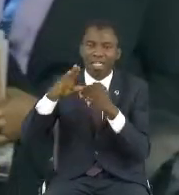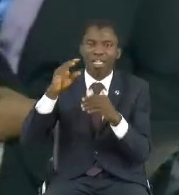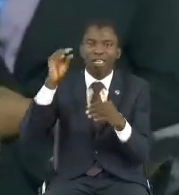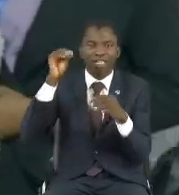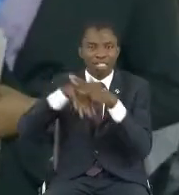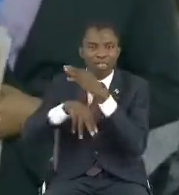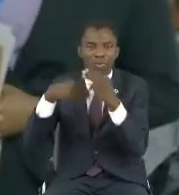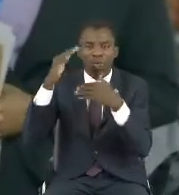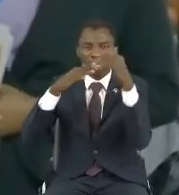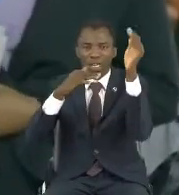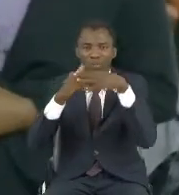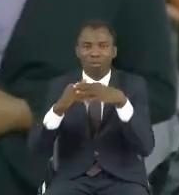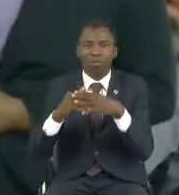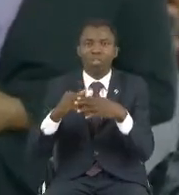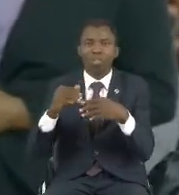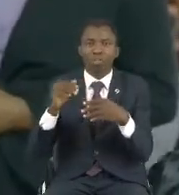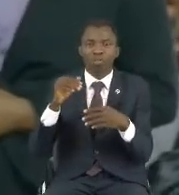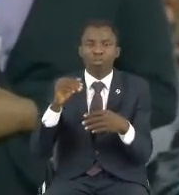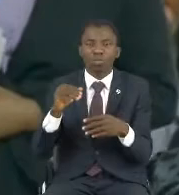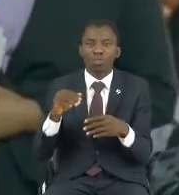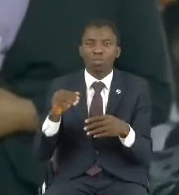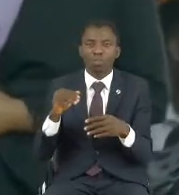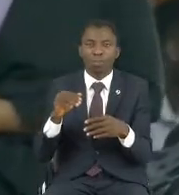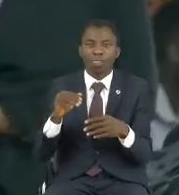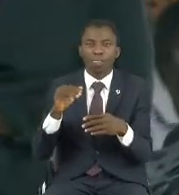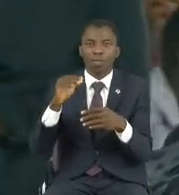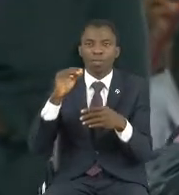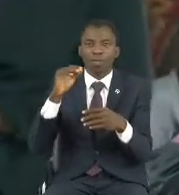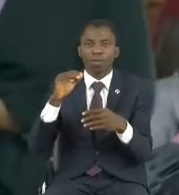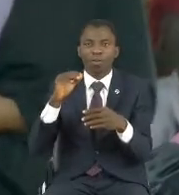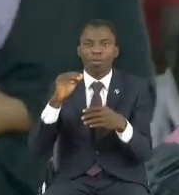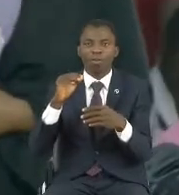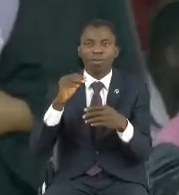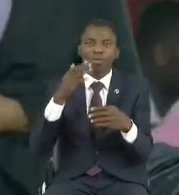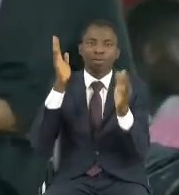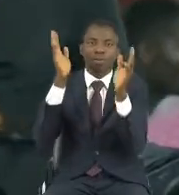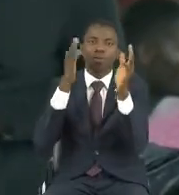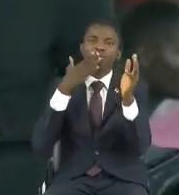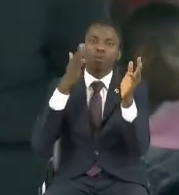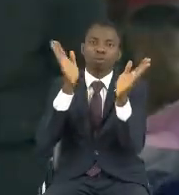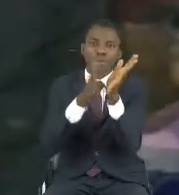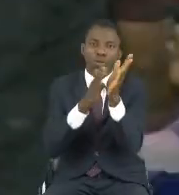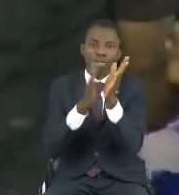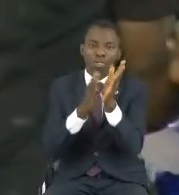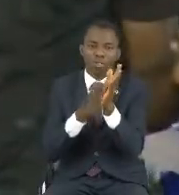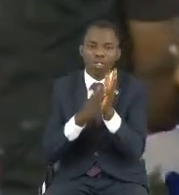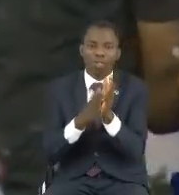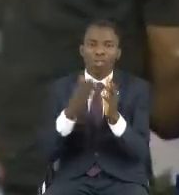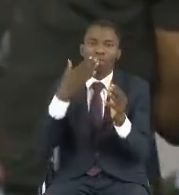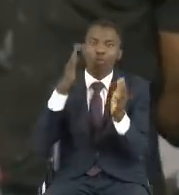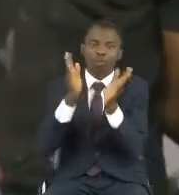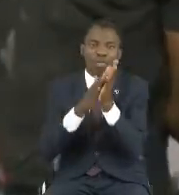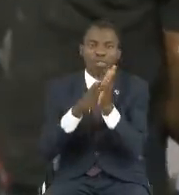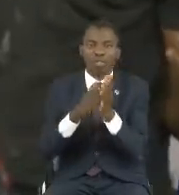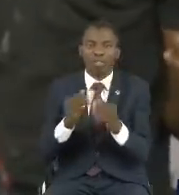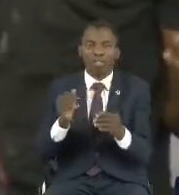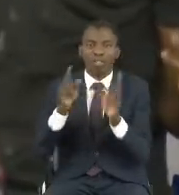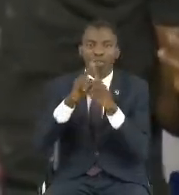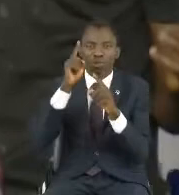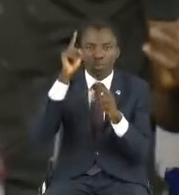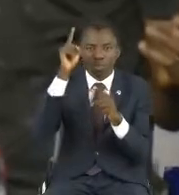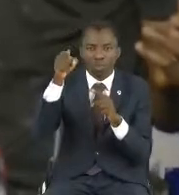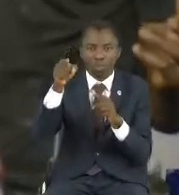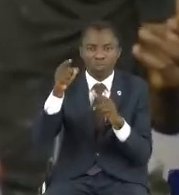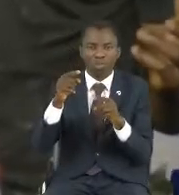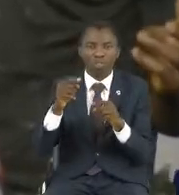Congratulations. I say congratulations. I said congratulations to you. Raise up